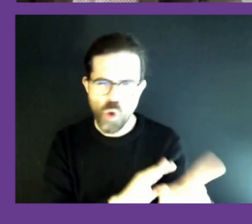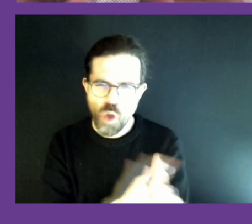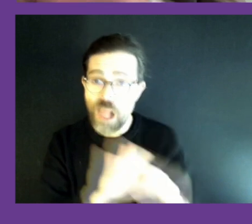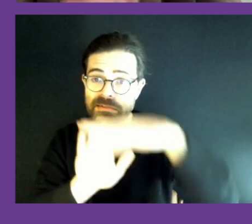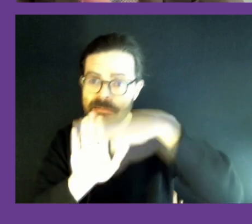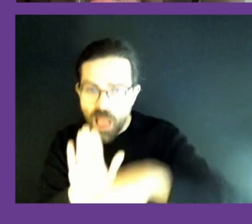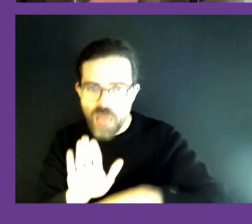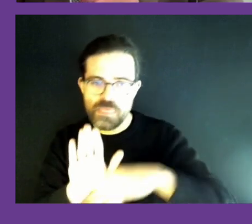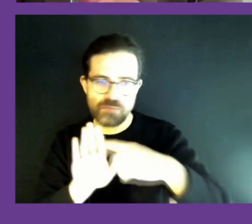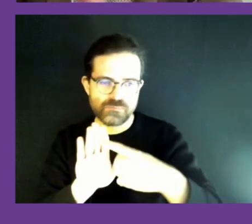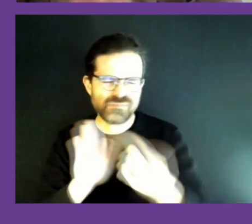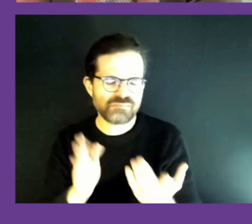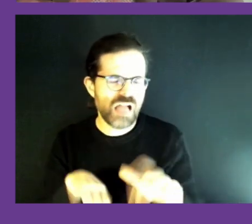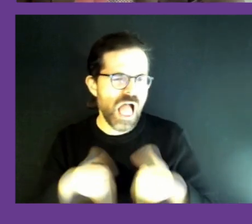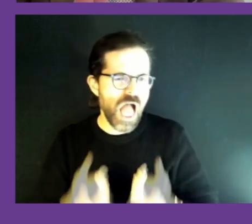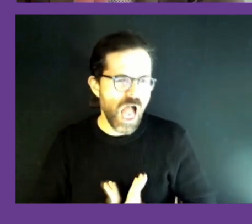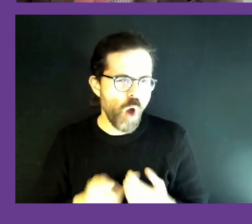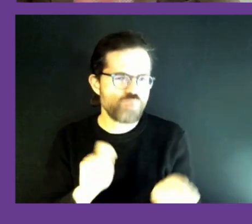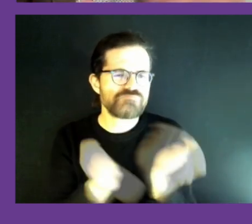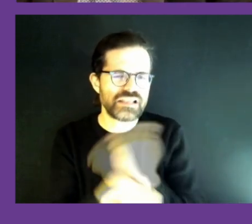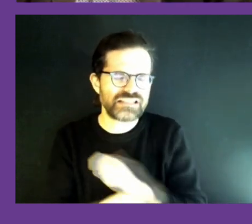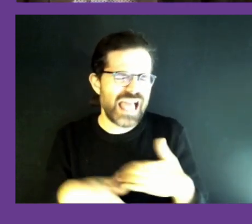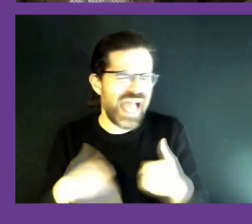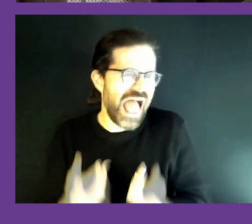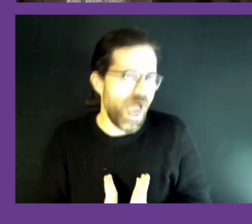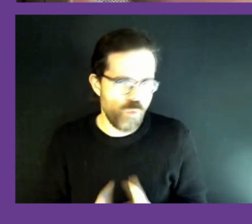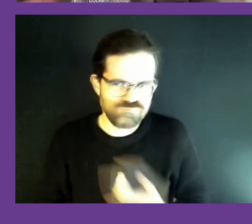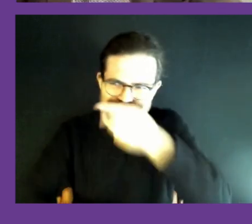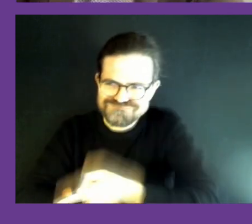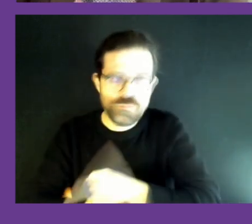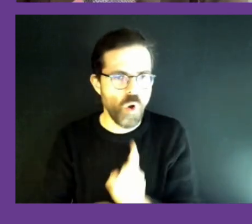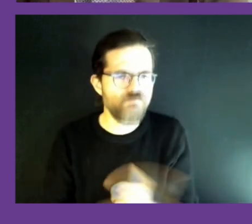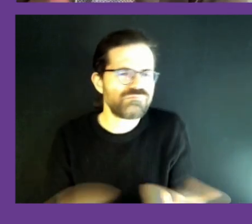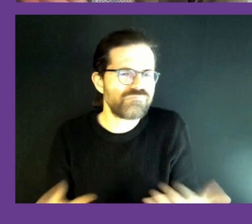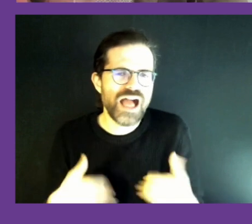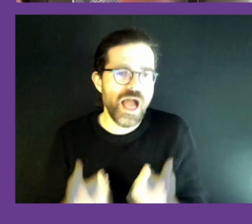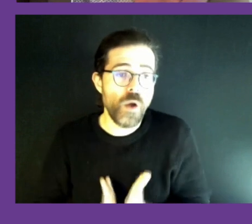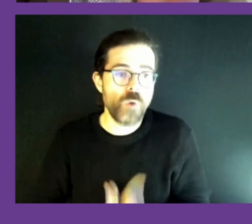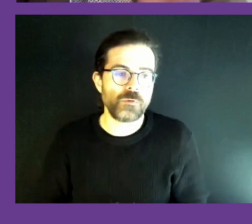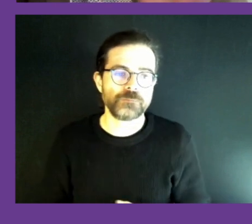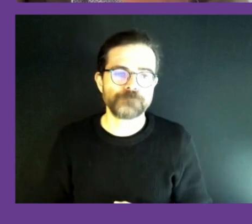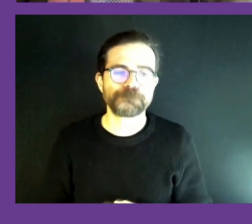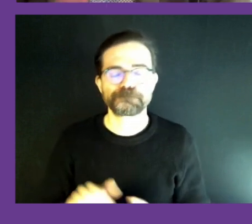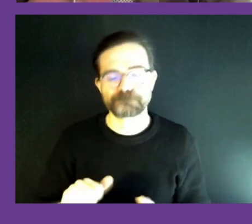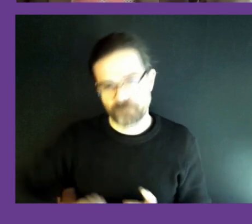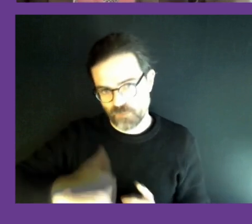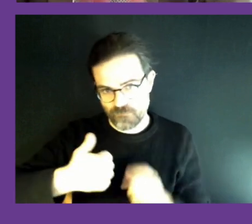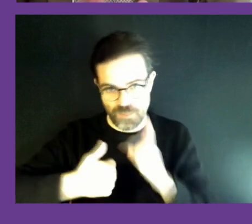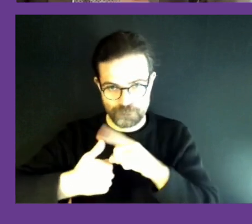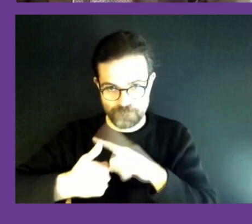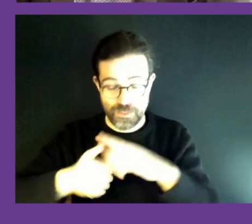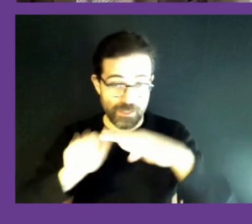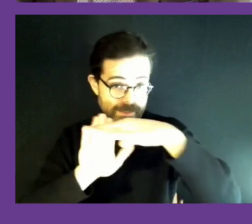give you three arguments. The first one is that standards are the state of the art. That means that they